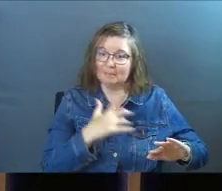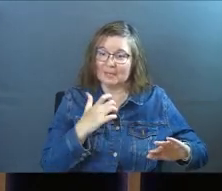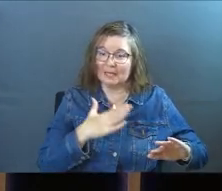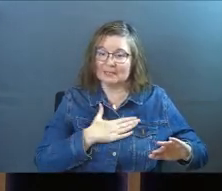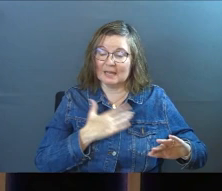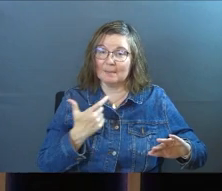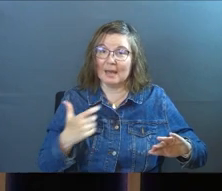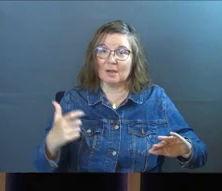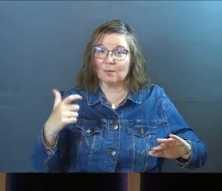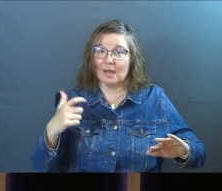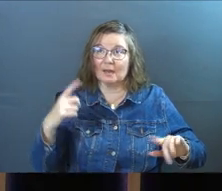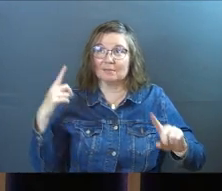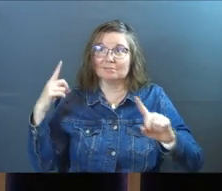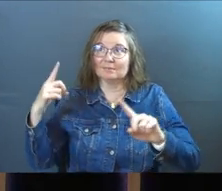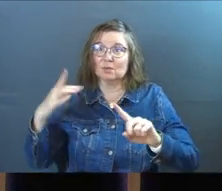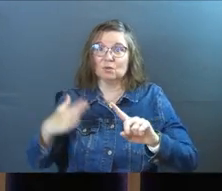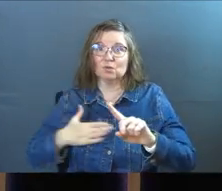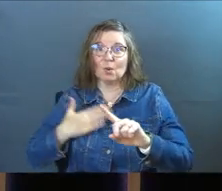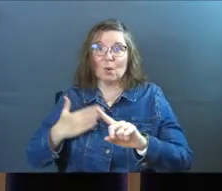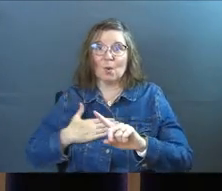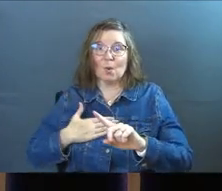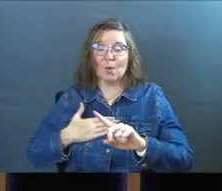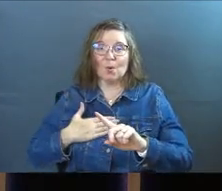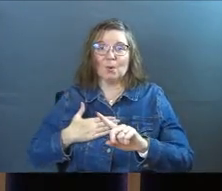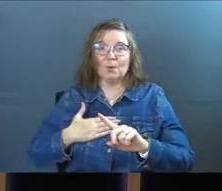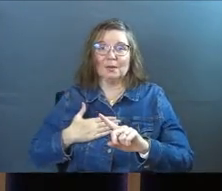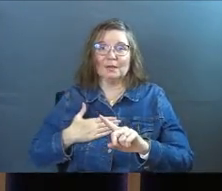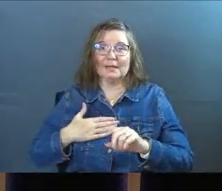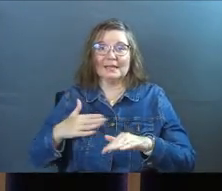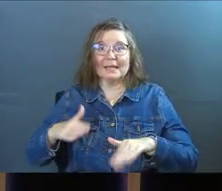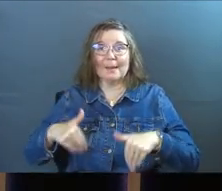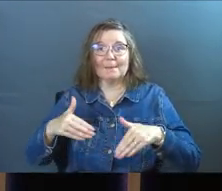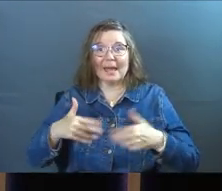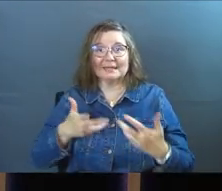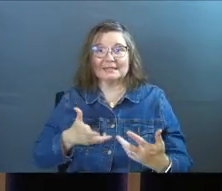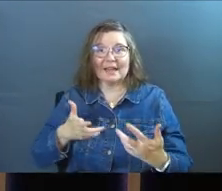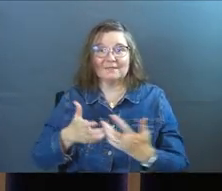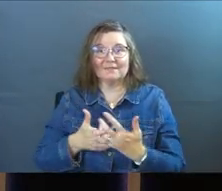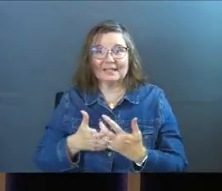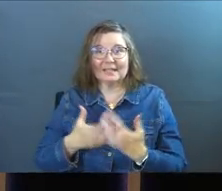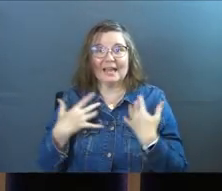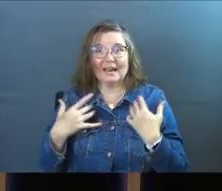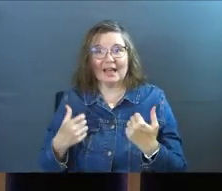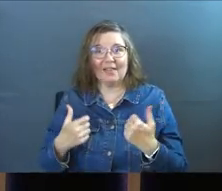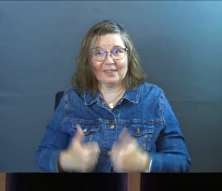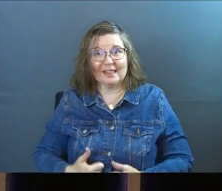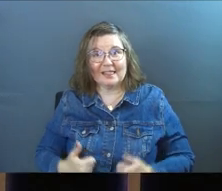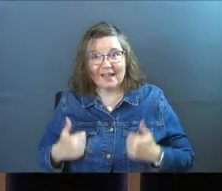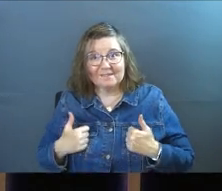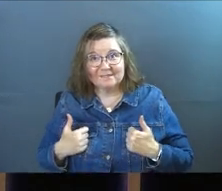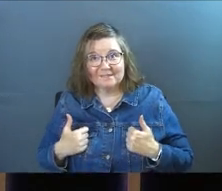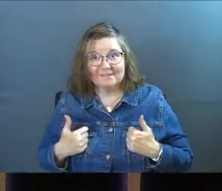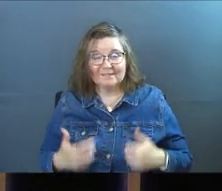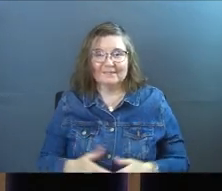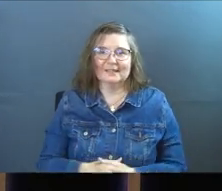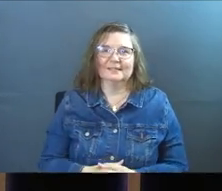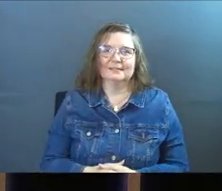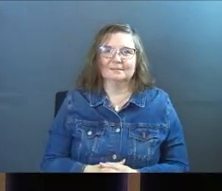because my greater ultimate joy is in pants that fit and a healthy life. Amen.